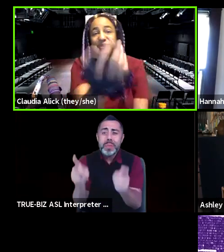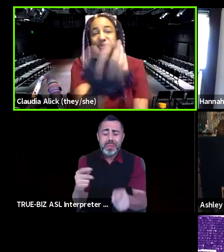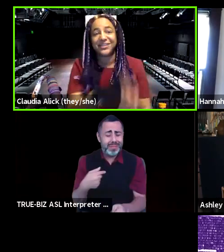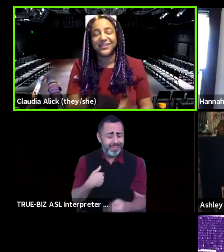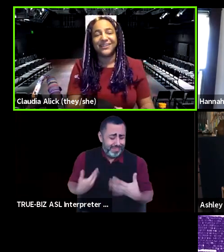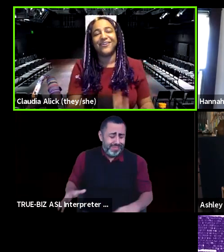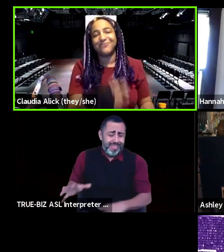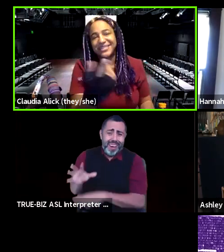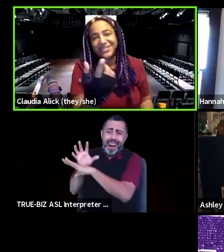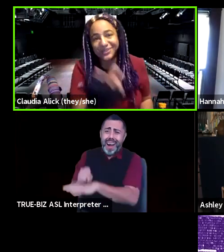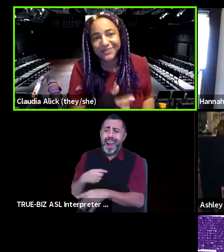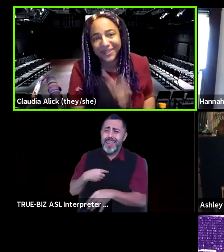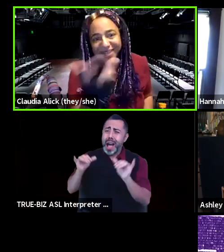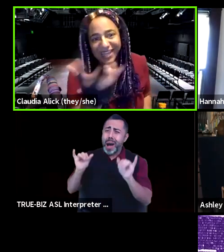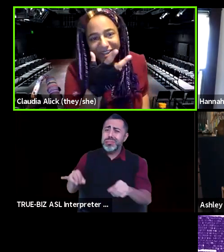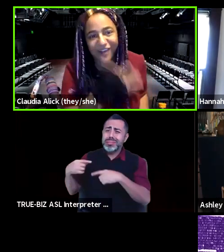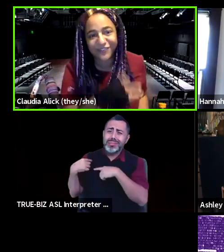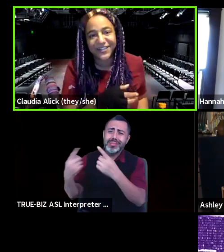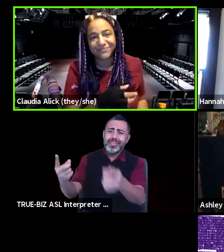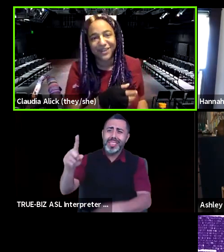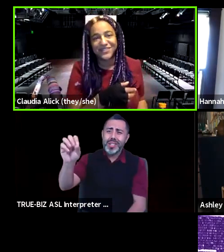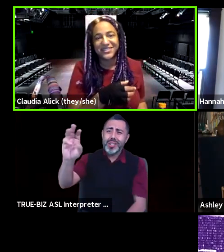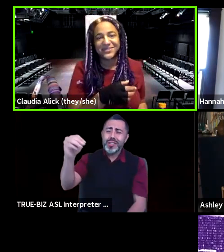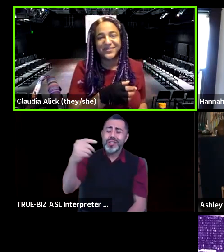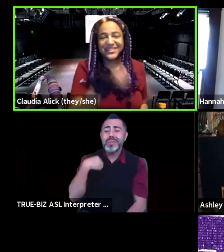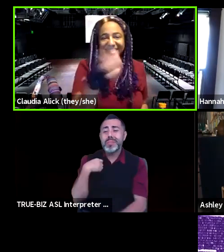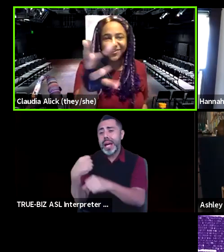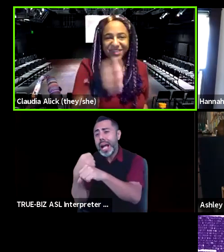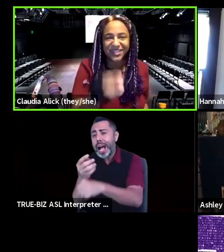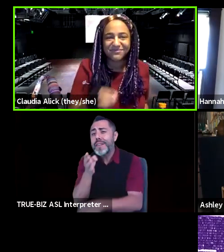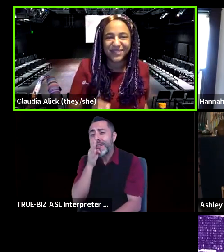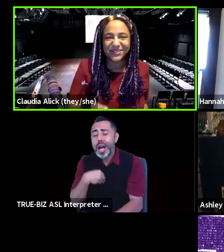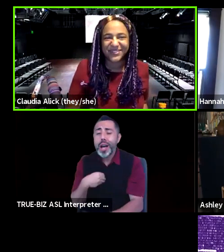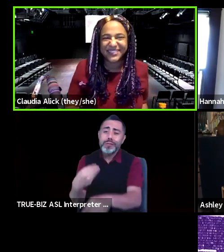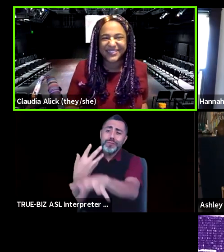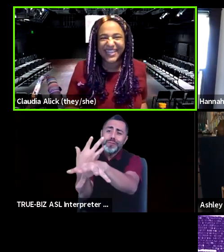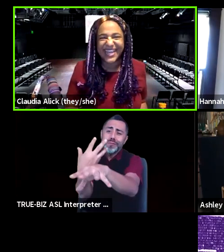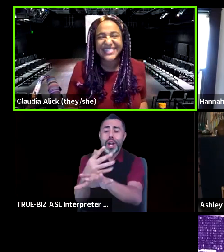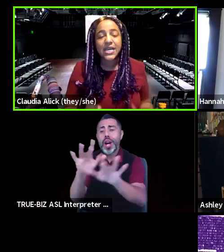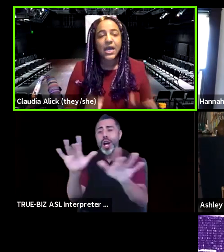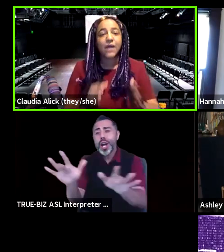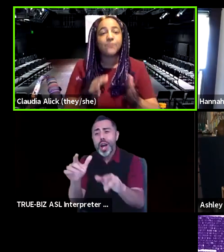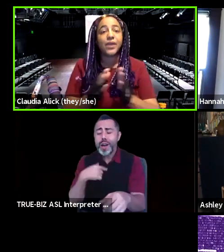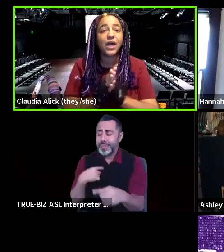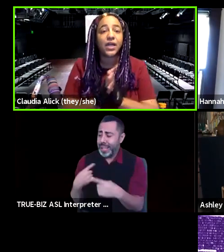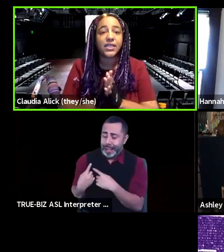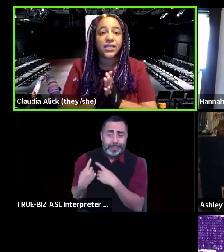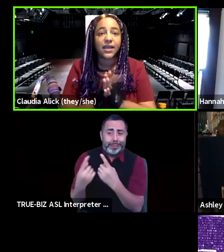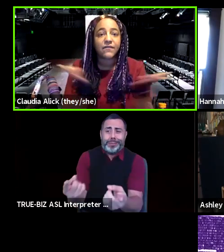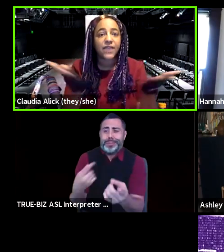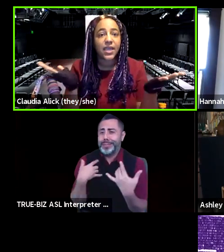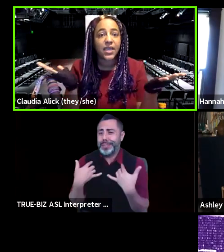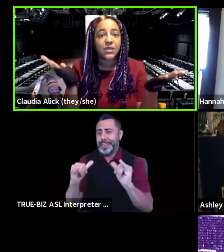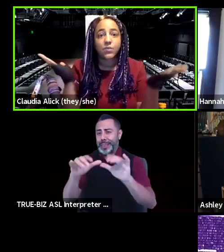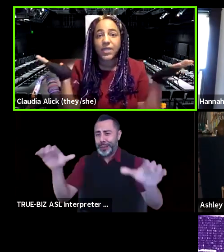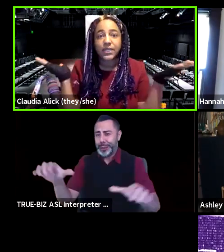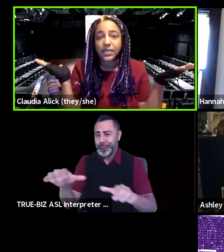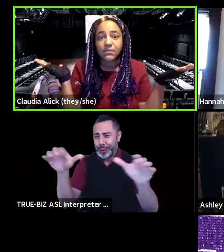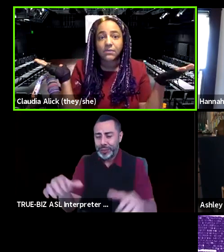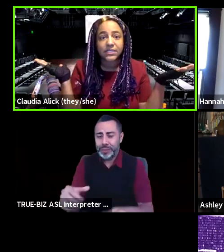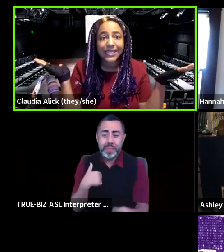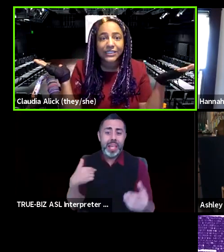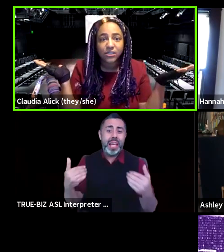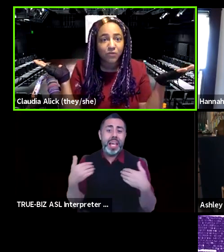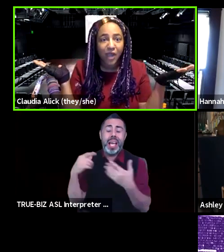brunches where we meet on my Zoom and we have coffee and breakfasts and whatnot over the computer. We're doing that. I have a